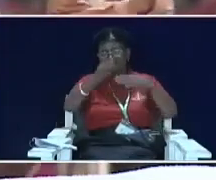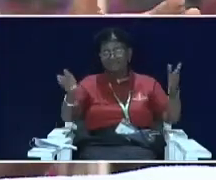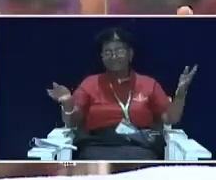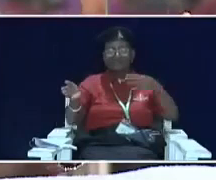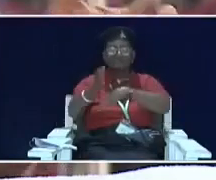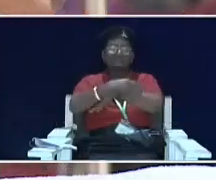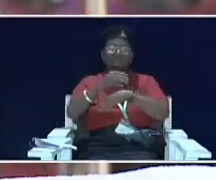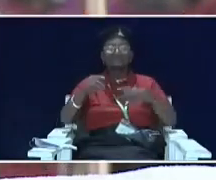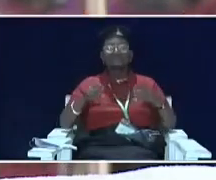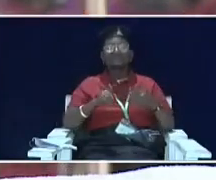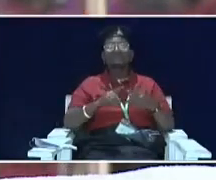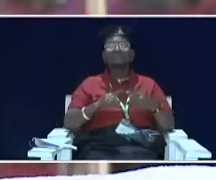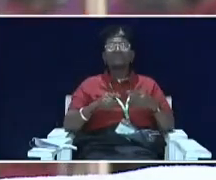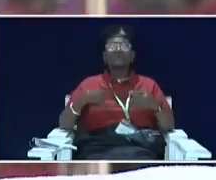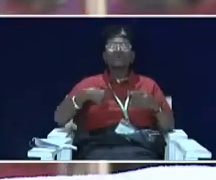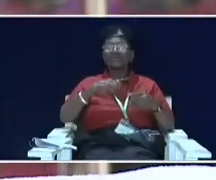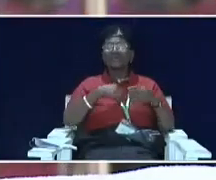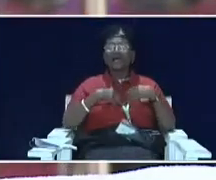And then he brought brand new